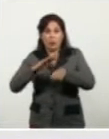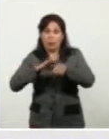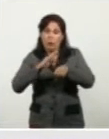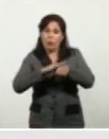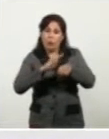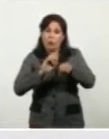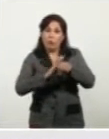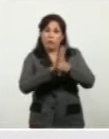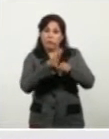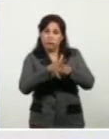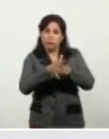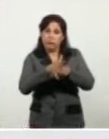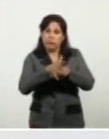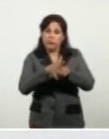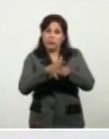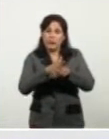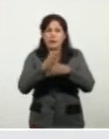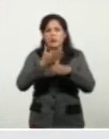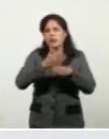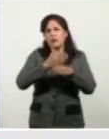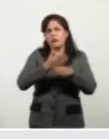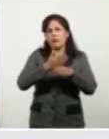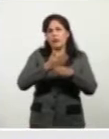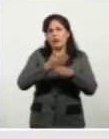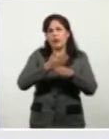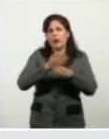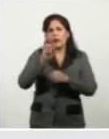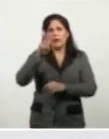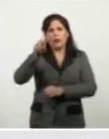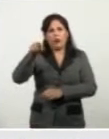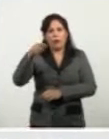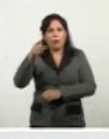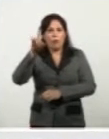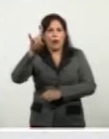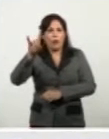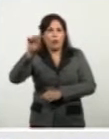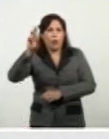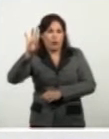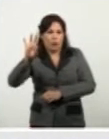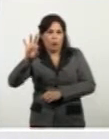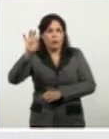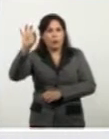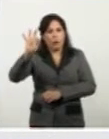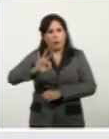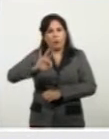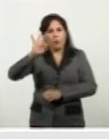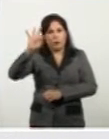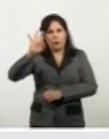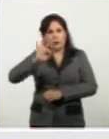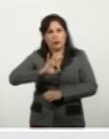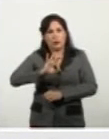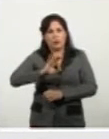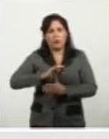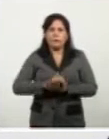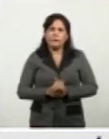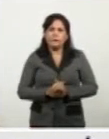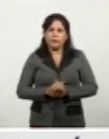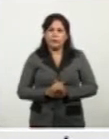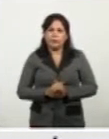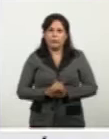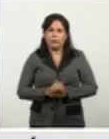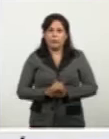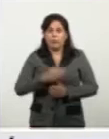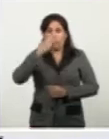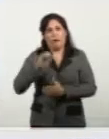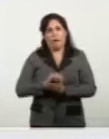people diagnosed with the disease in our country, 172 remain in hospitals. These are the active